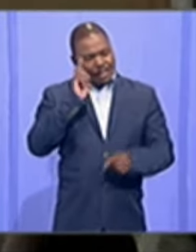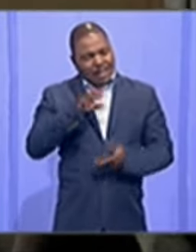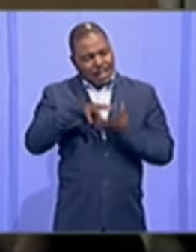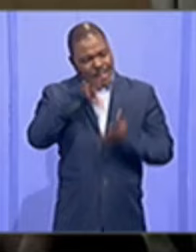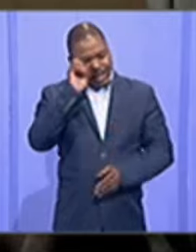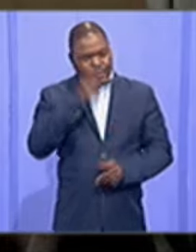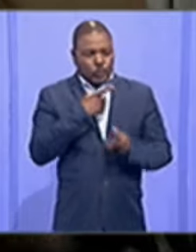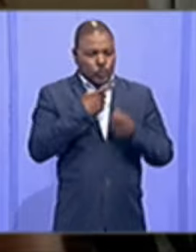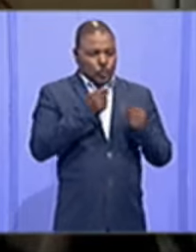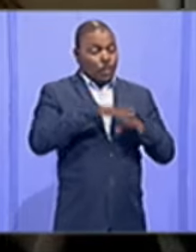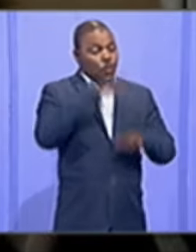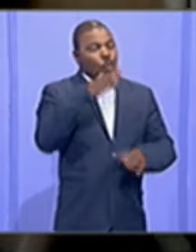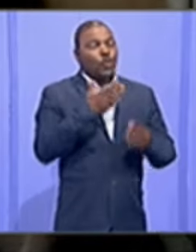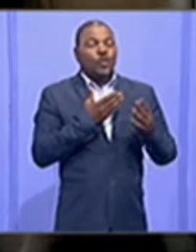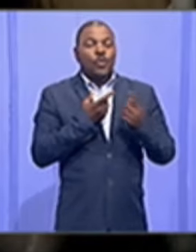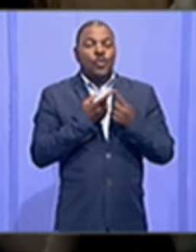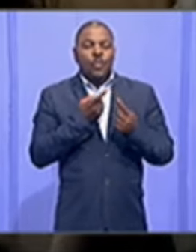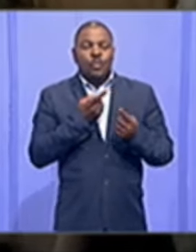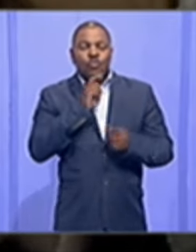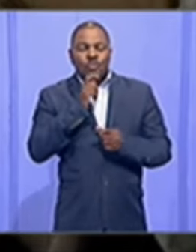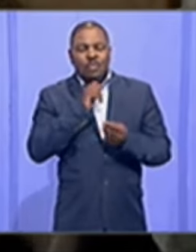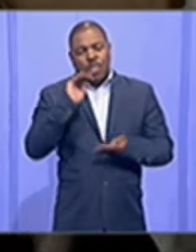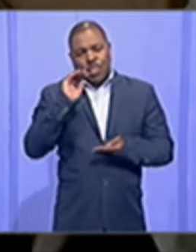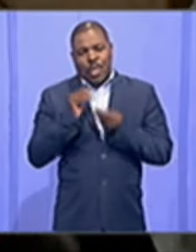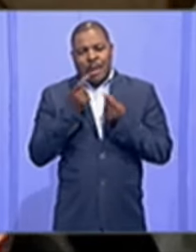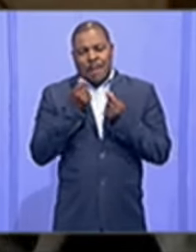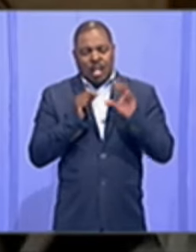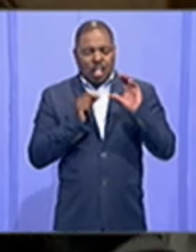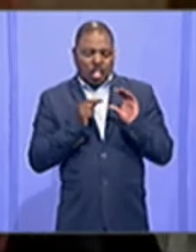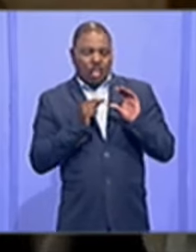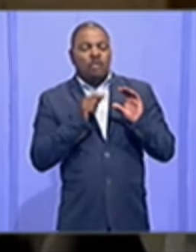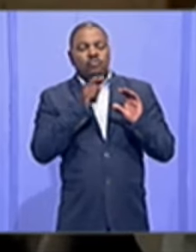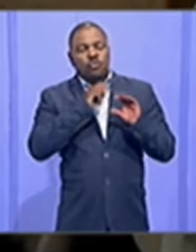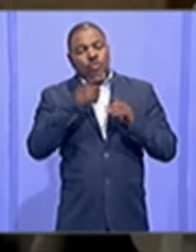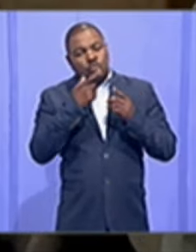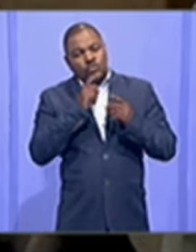less, and this is why it's important for us to not only have a